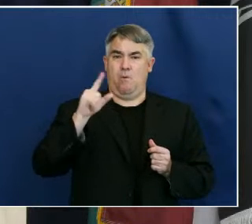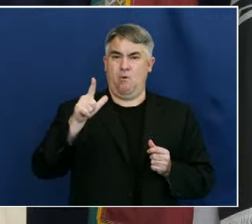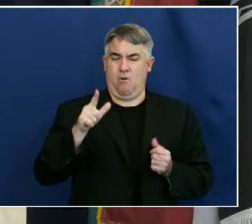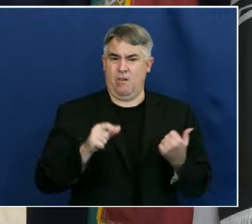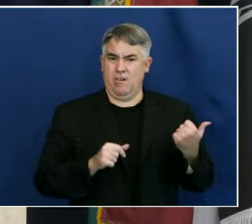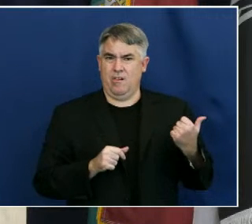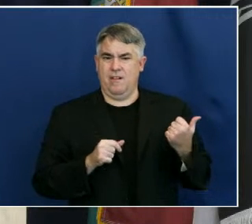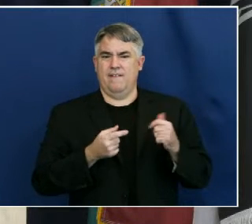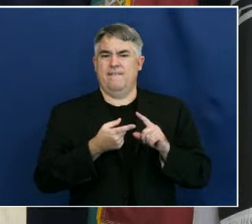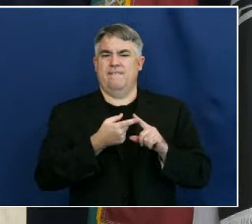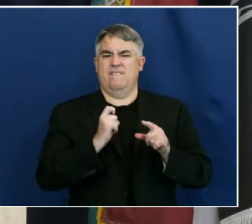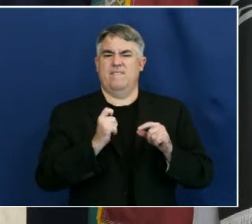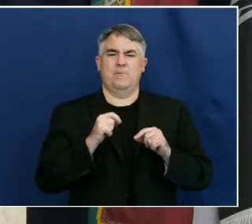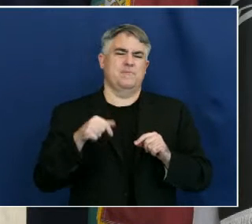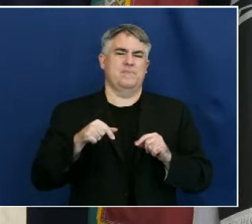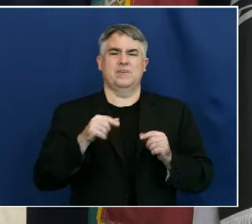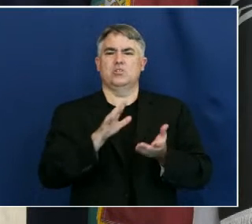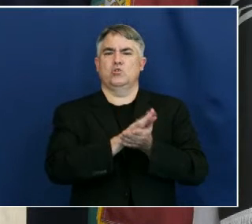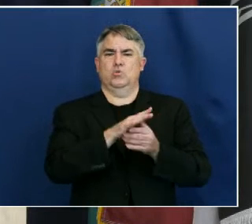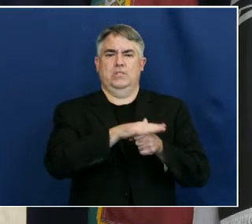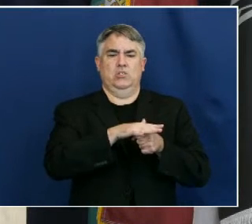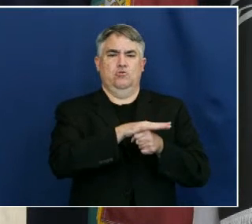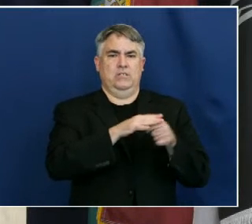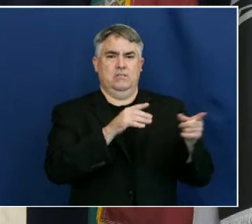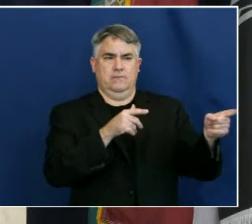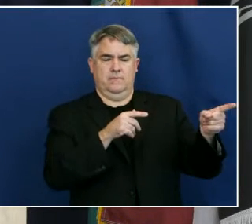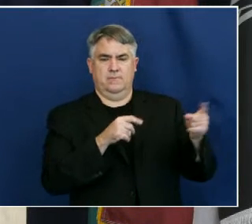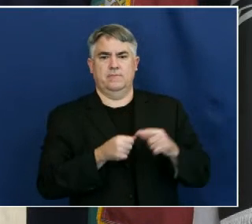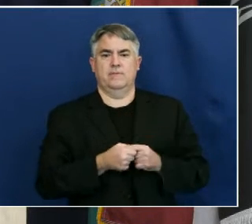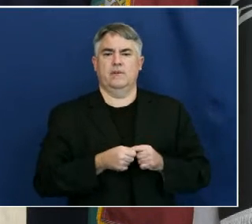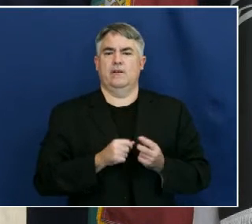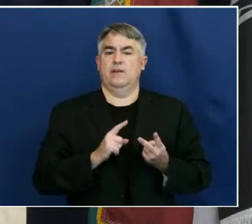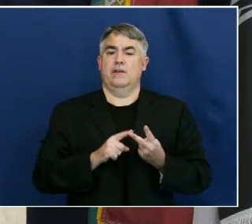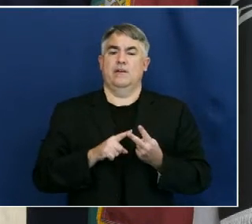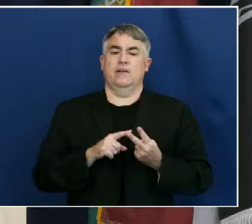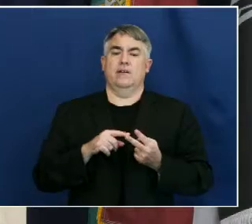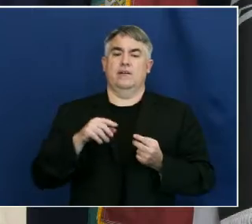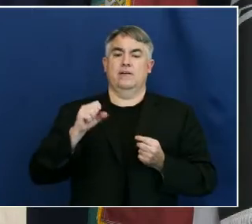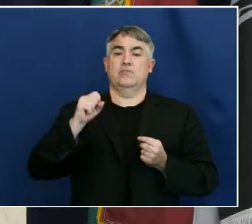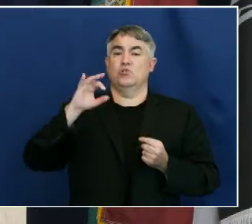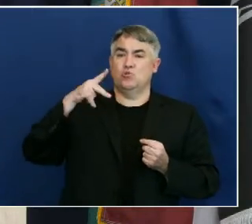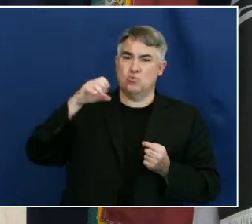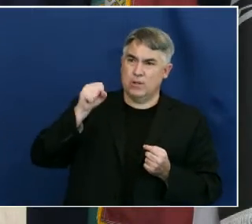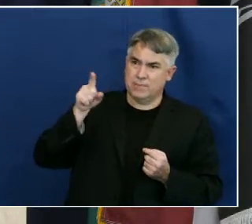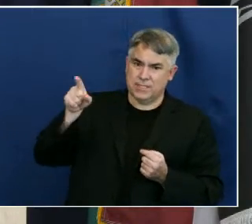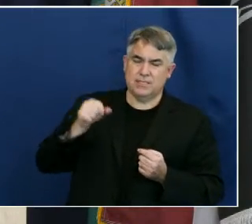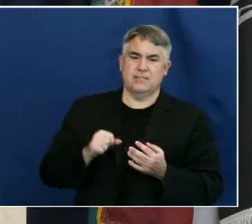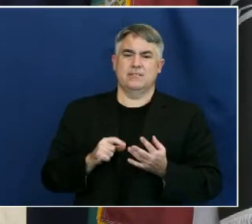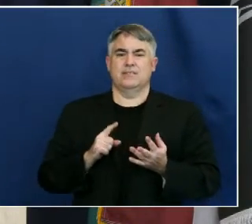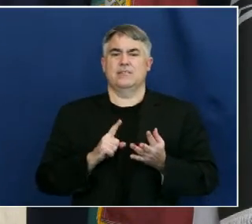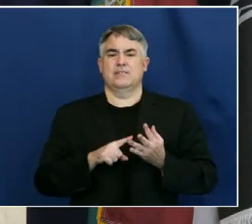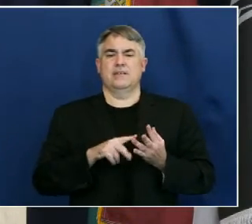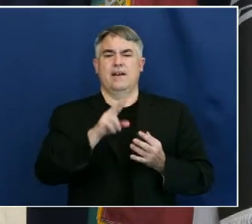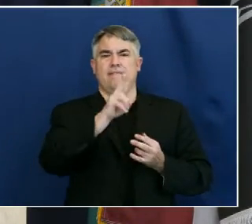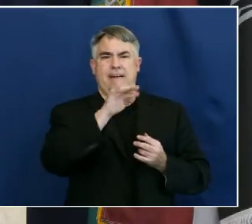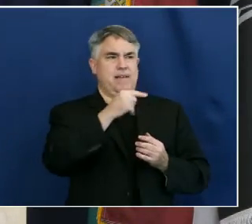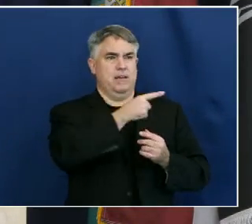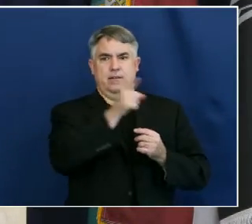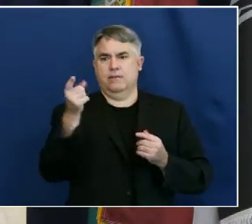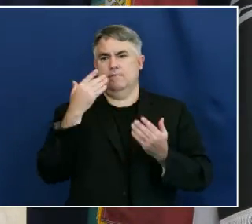on K through 12, and to Scripps Health for their help on our law enforcement personnel. With that, let's jump into our charts for